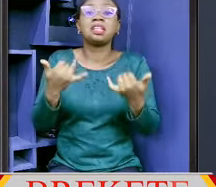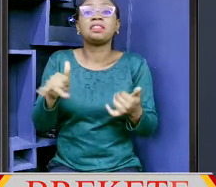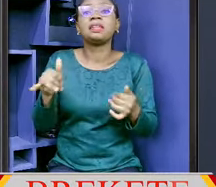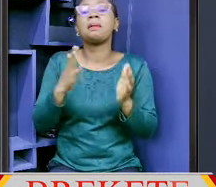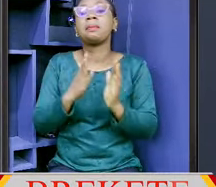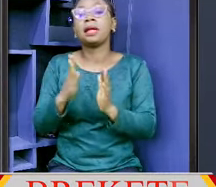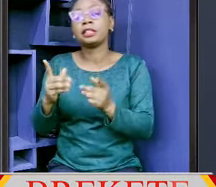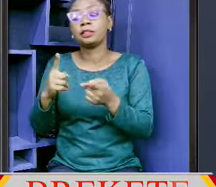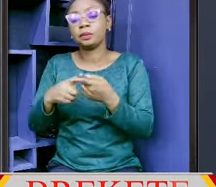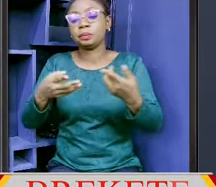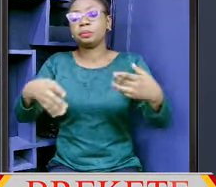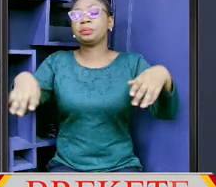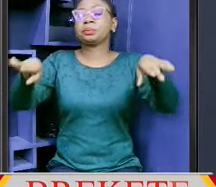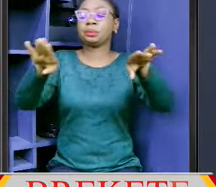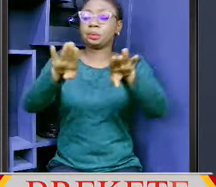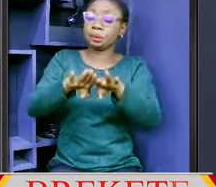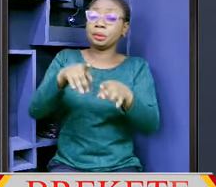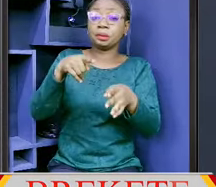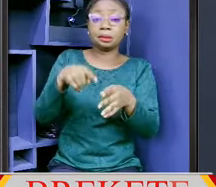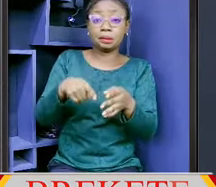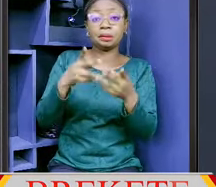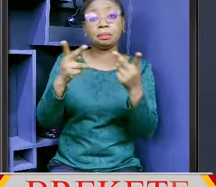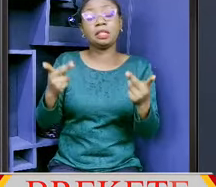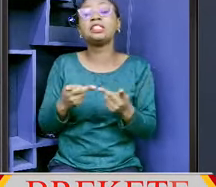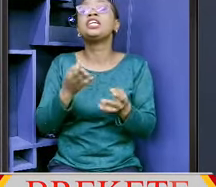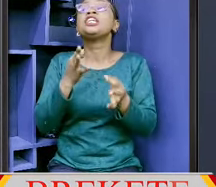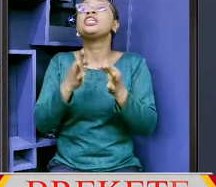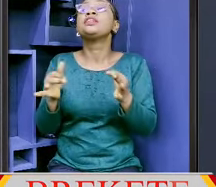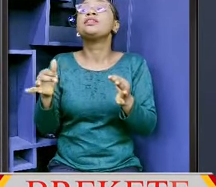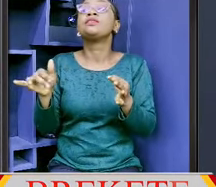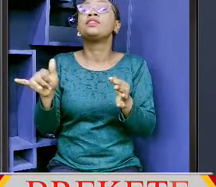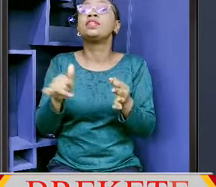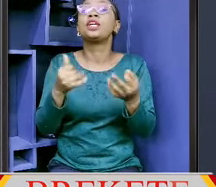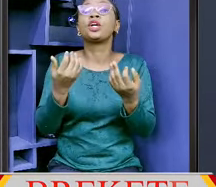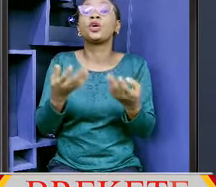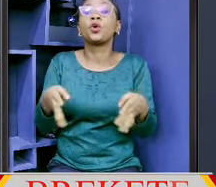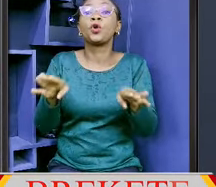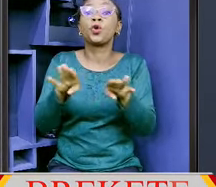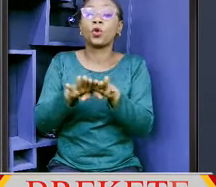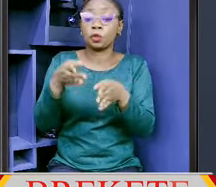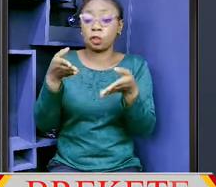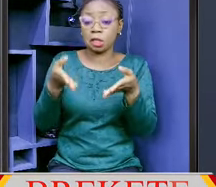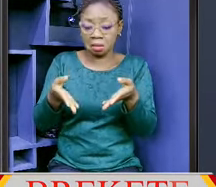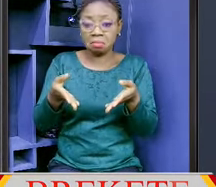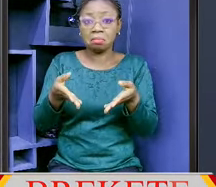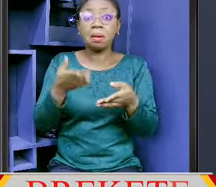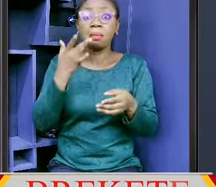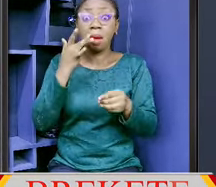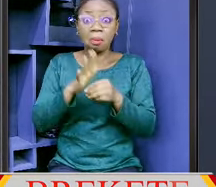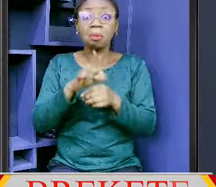down the station. If they close down the station, make I assure when our life goes on.